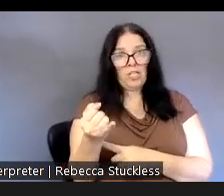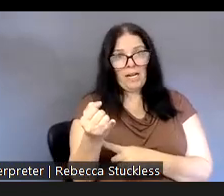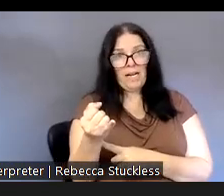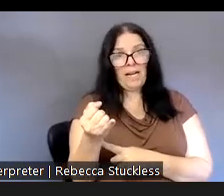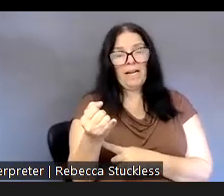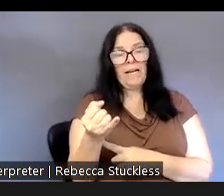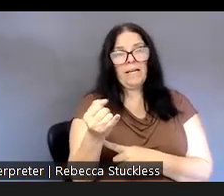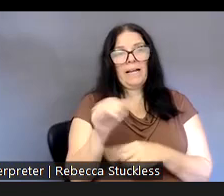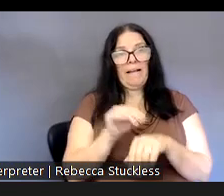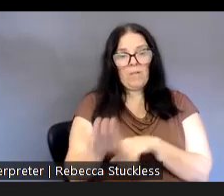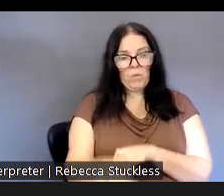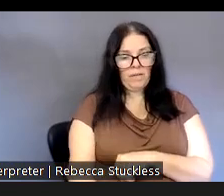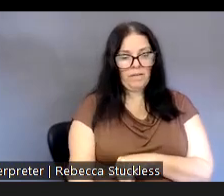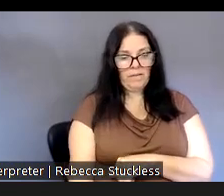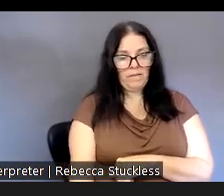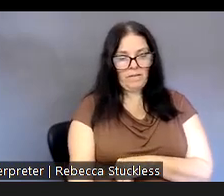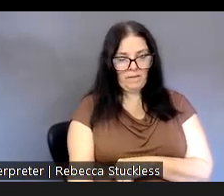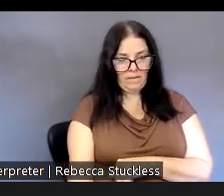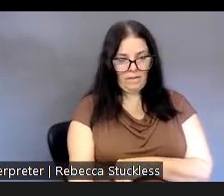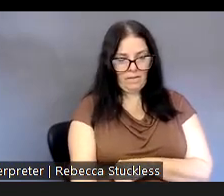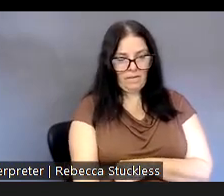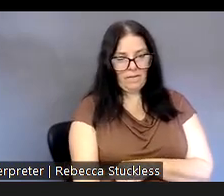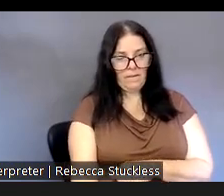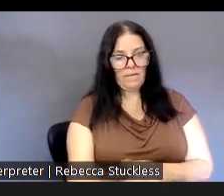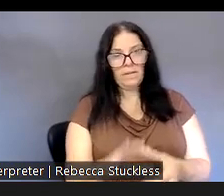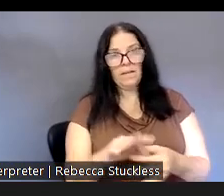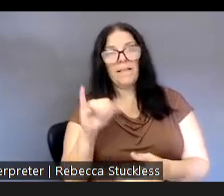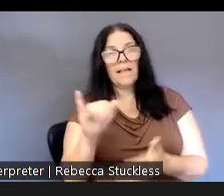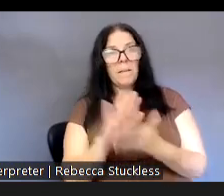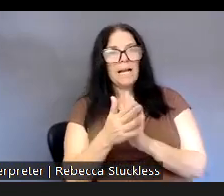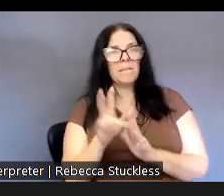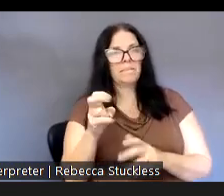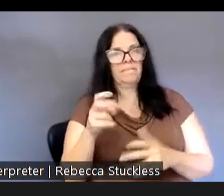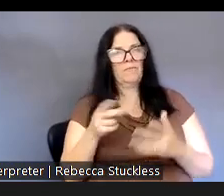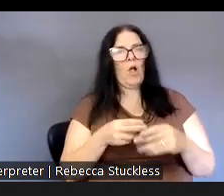CSJ influence in contemporary counseling. They've dubbed this a fifth force.